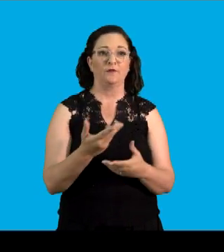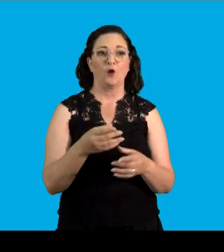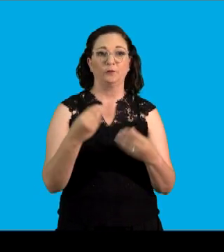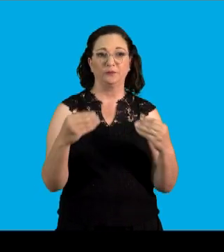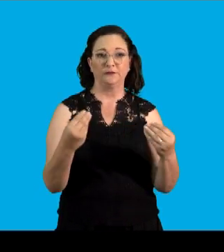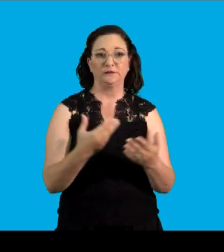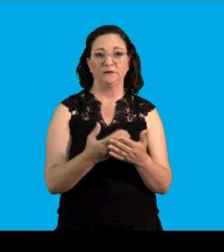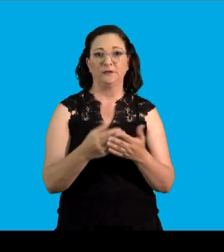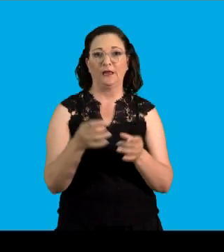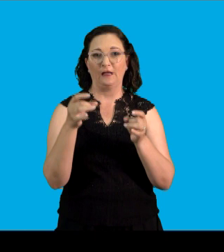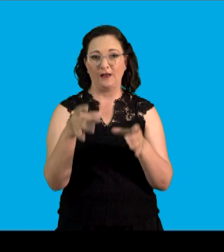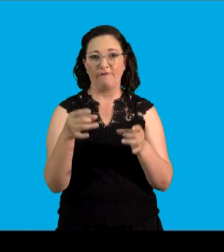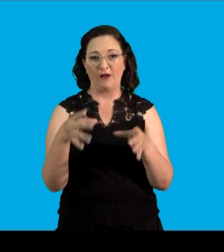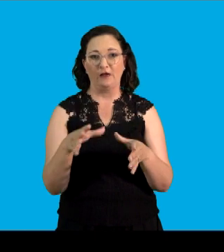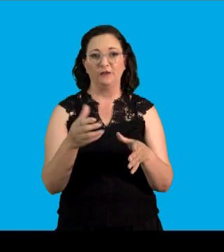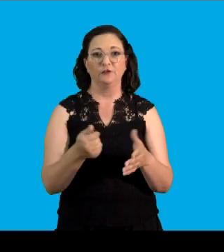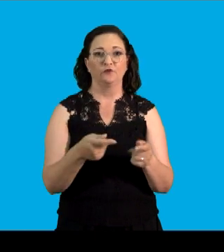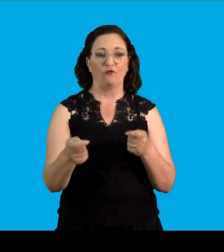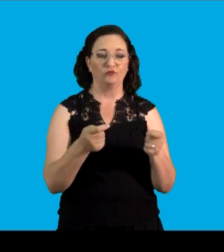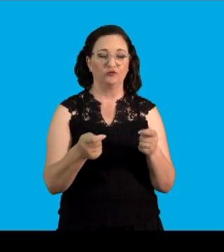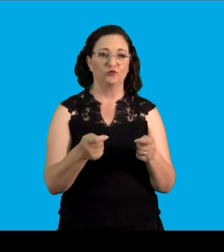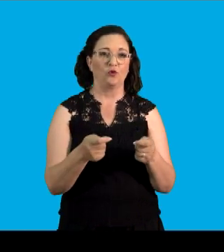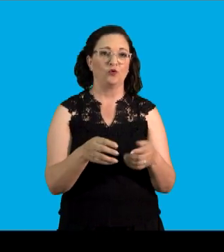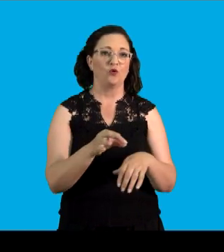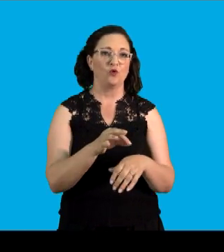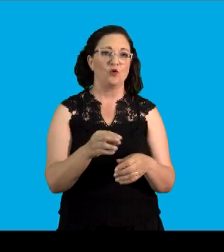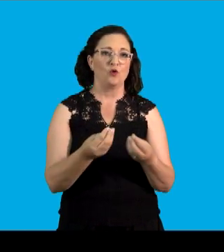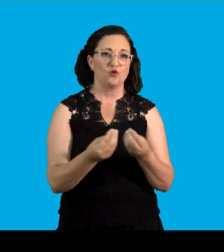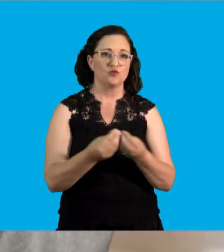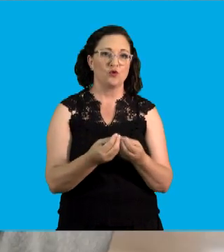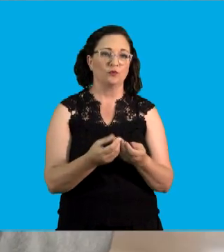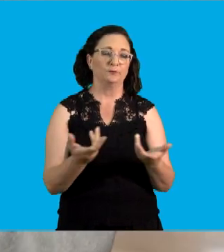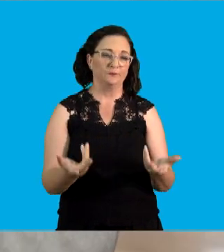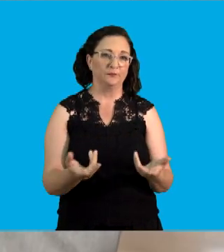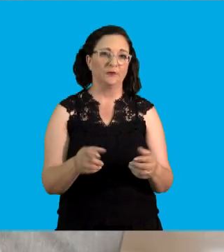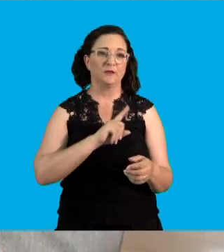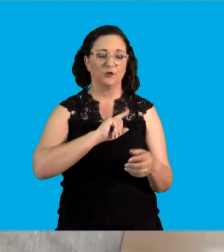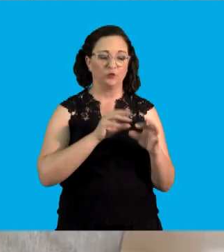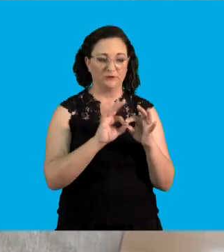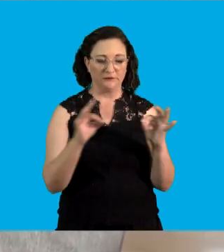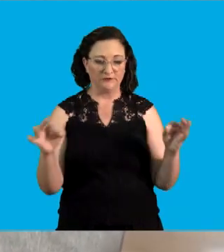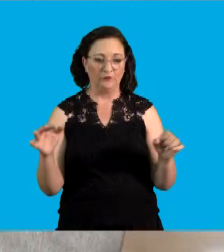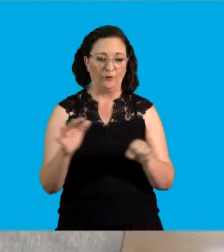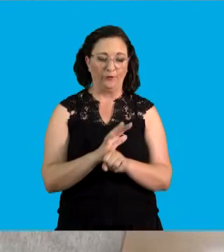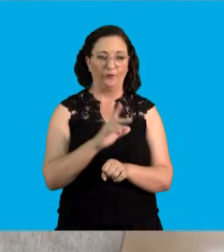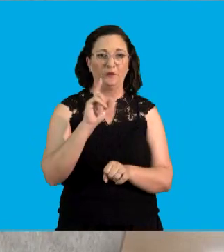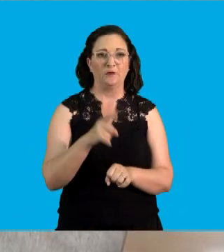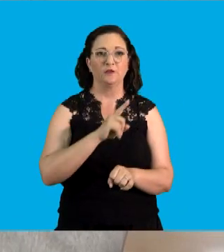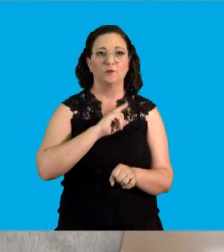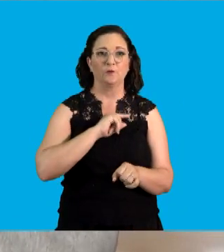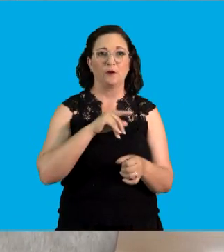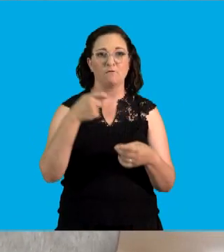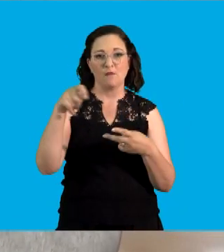businesses on the importance of stock control. Also advise. So you need to give full sentences. Why? To